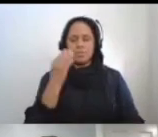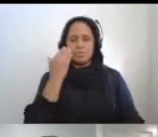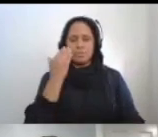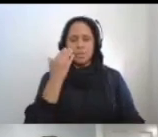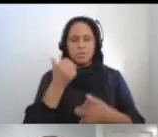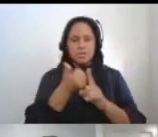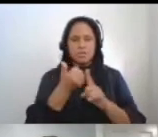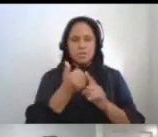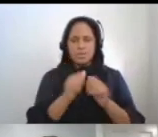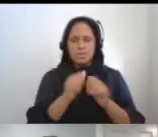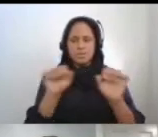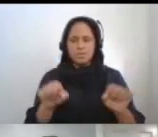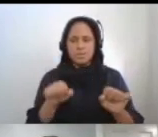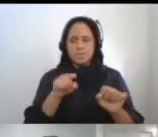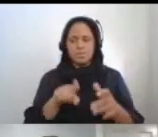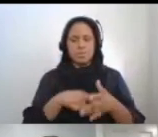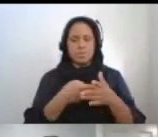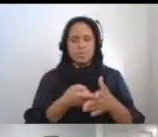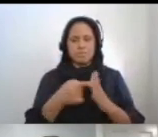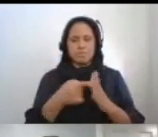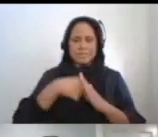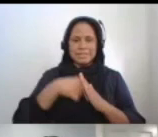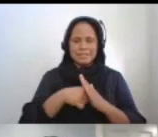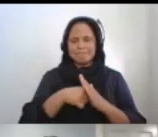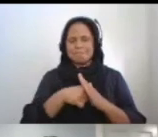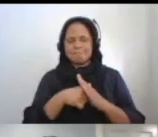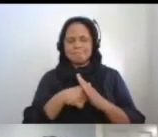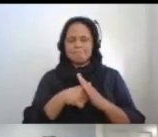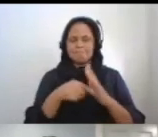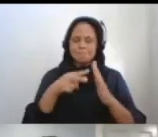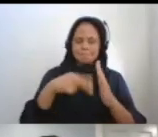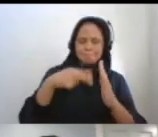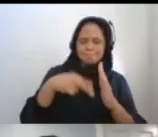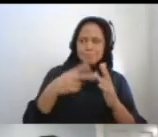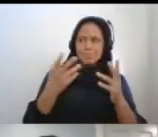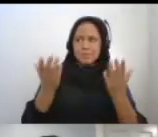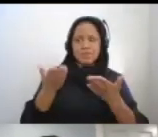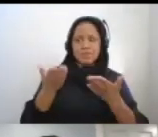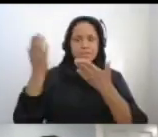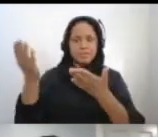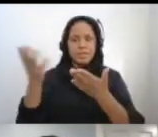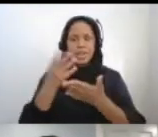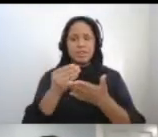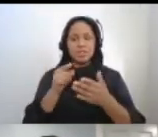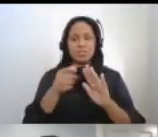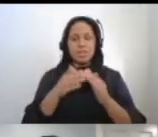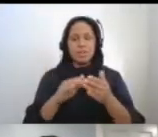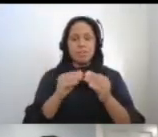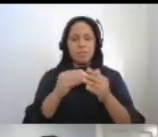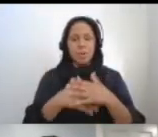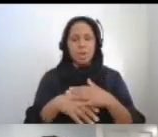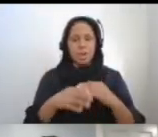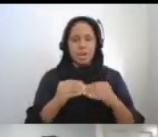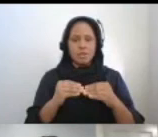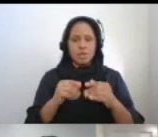system. You start to delve into what's offered, what's not offered. And as you grow more comfortable, then you can start